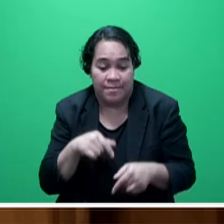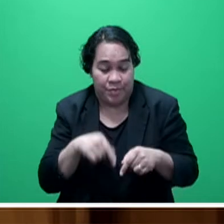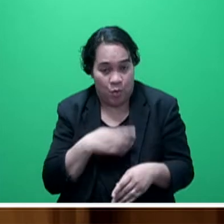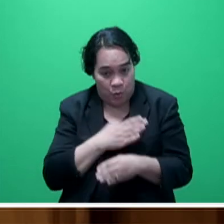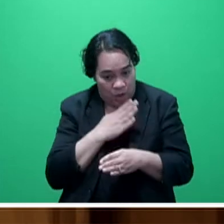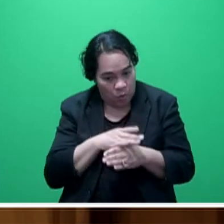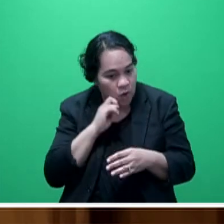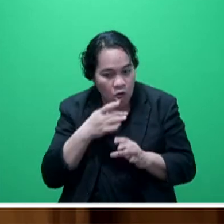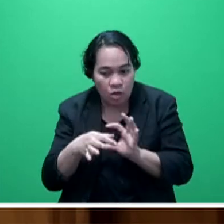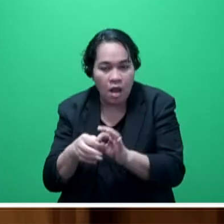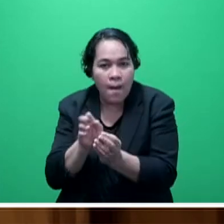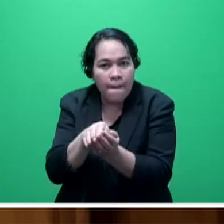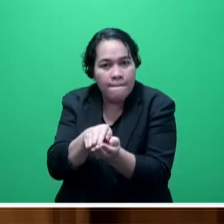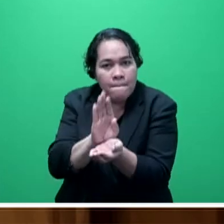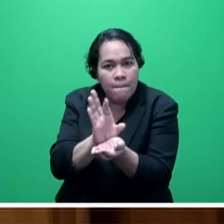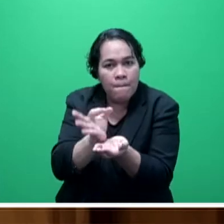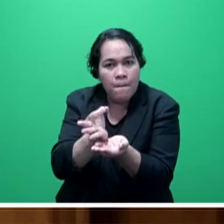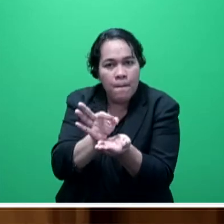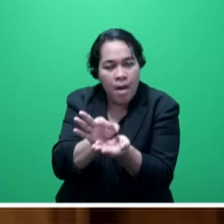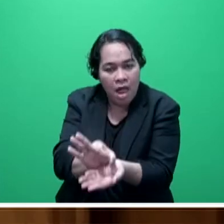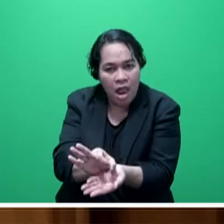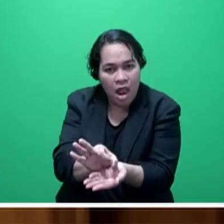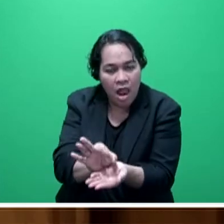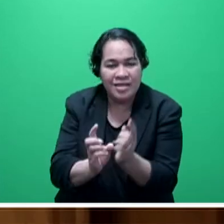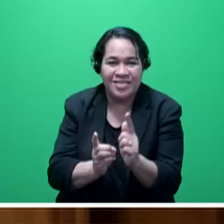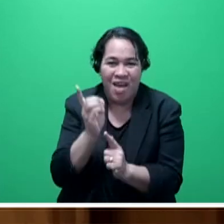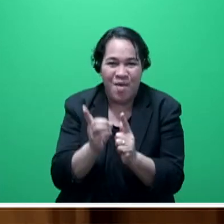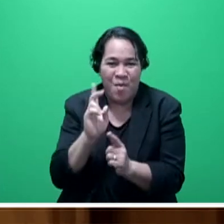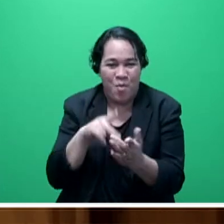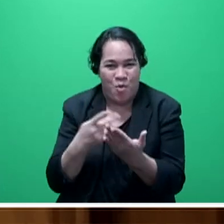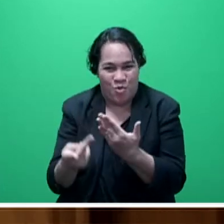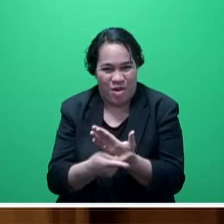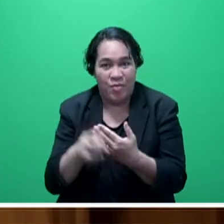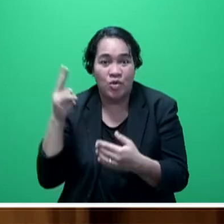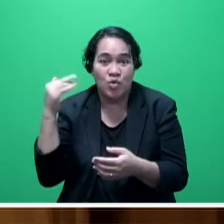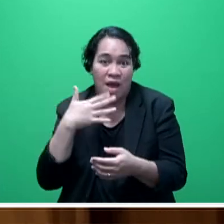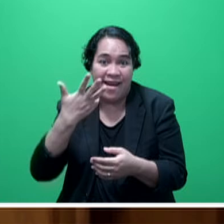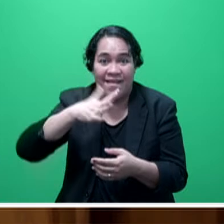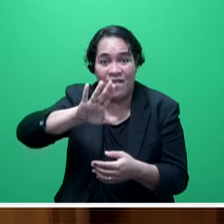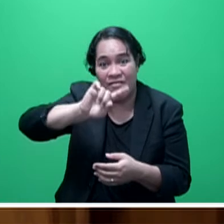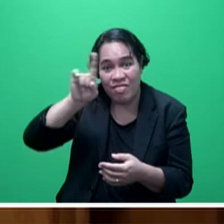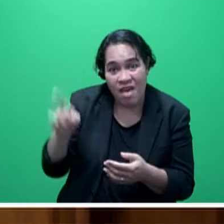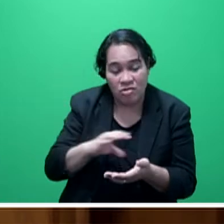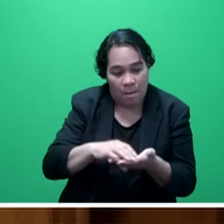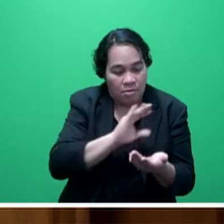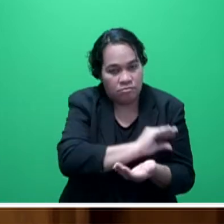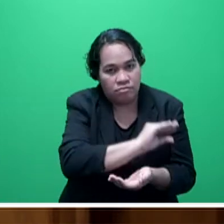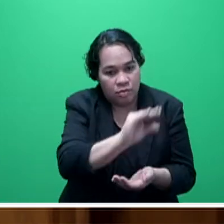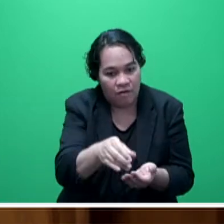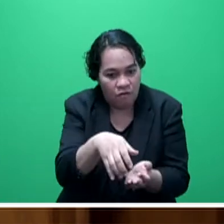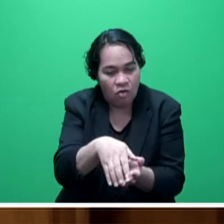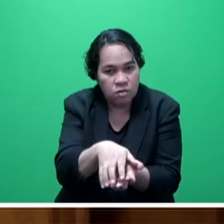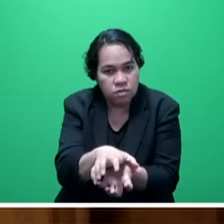work with the Pearl Oyster Development Program. The $295,000 budget allocated to the Pearl Oyster